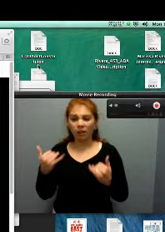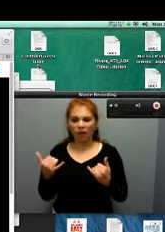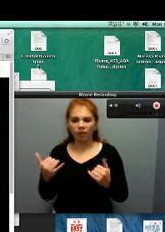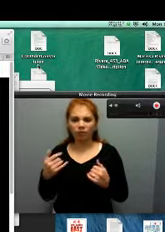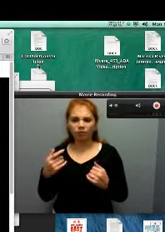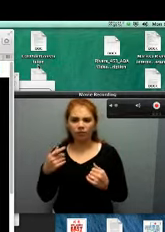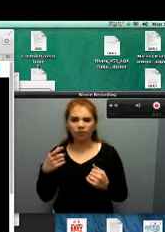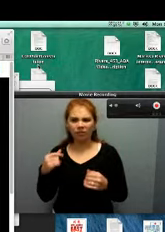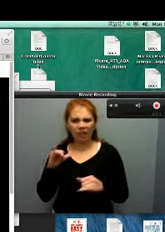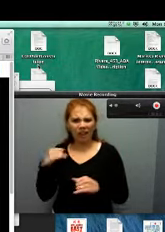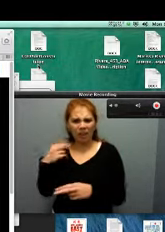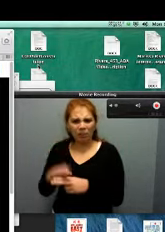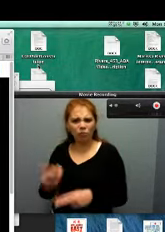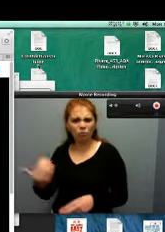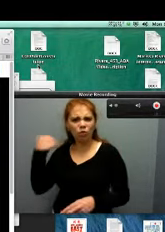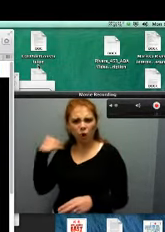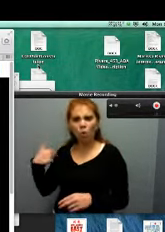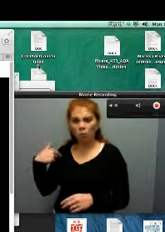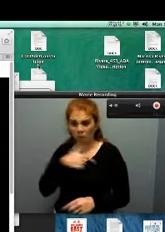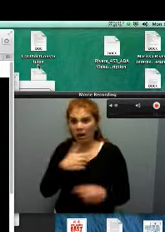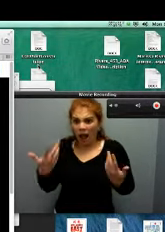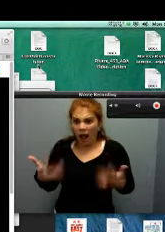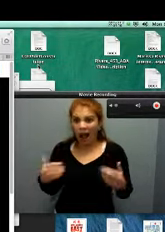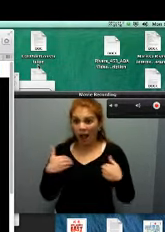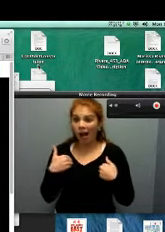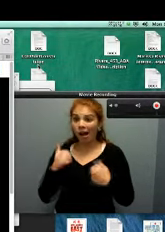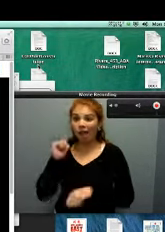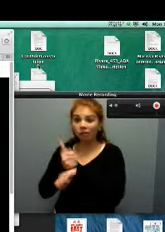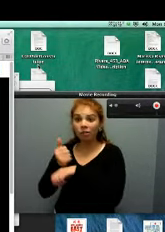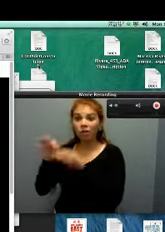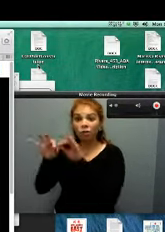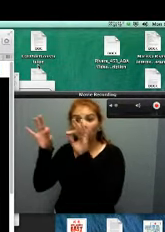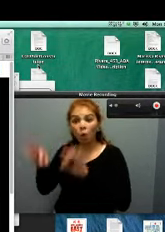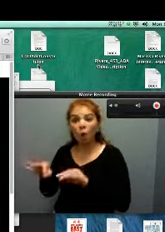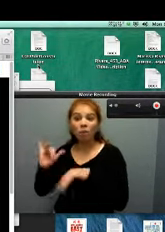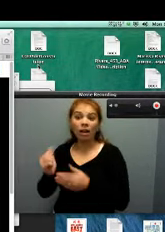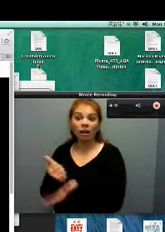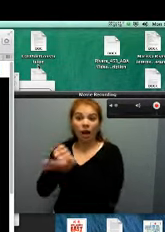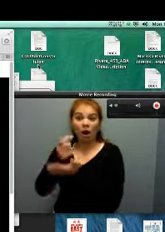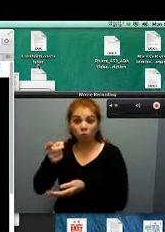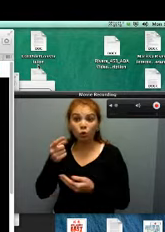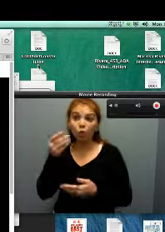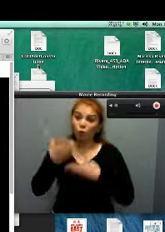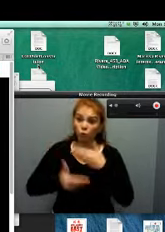Okay, like I mentioned before, we do have forms that can help you through this.